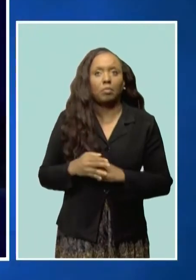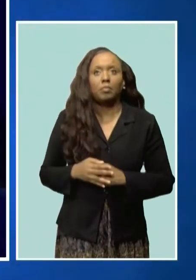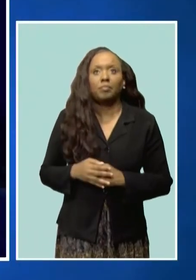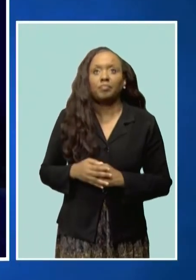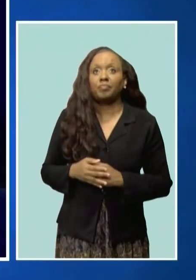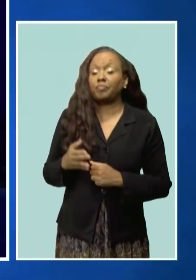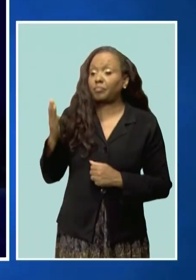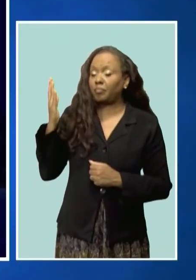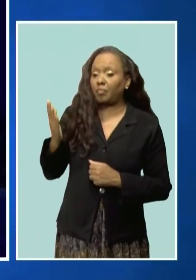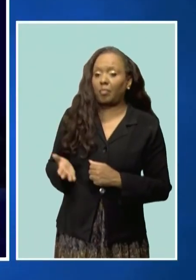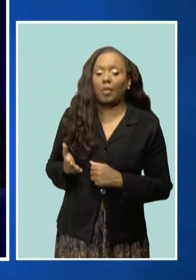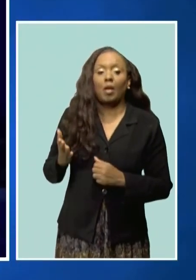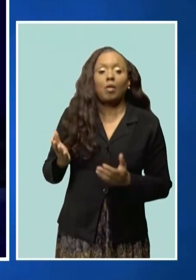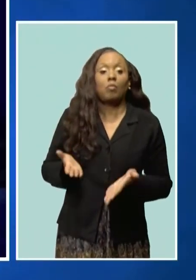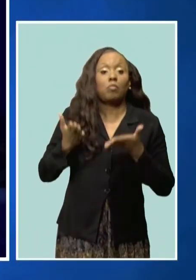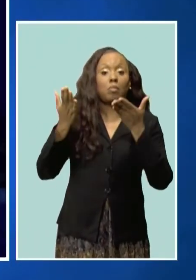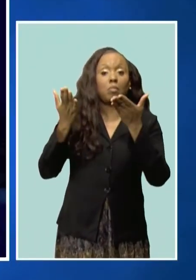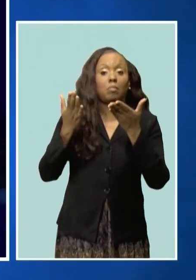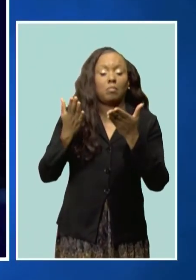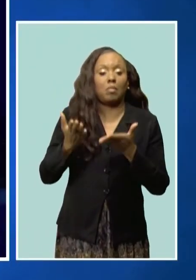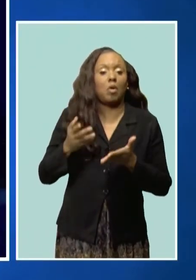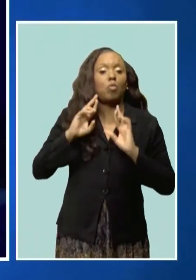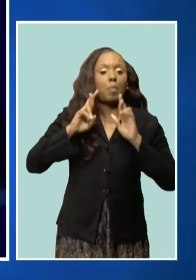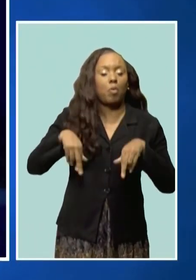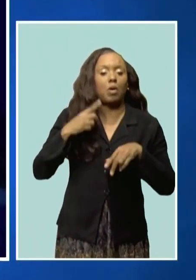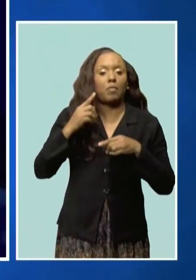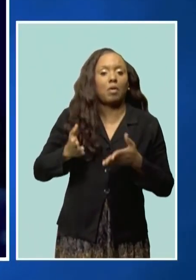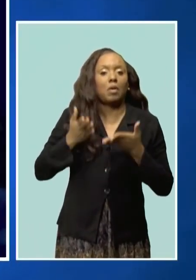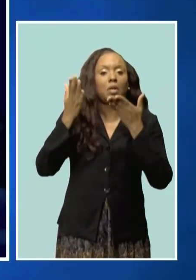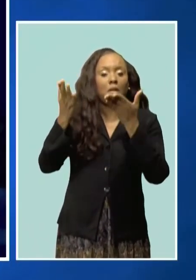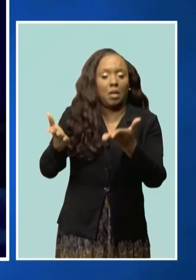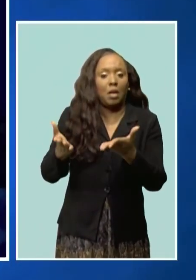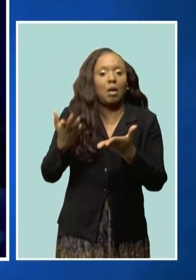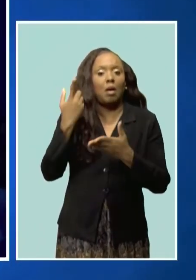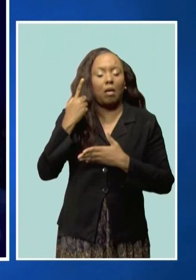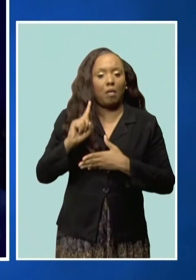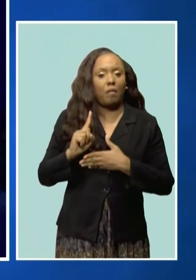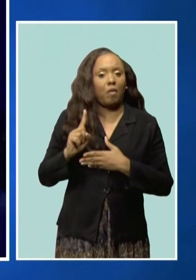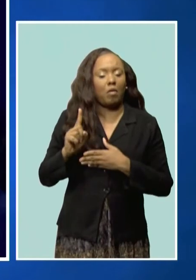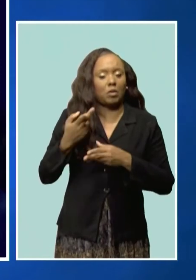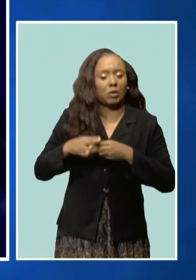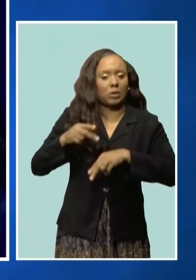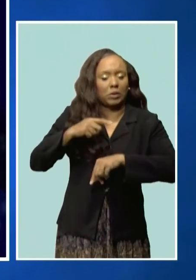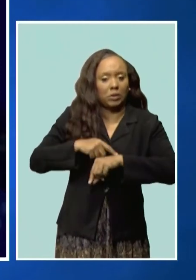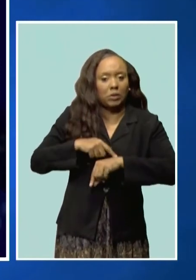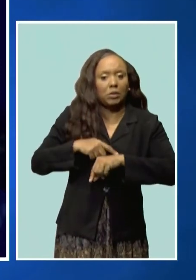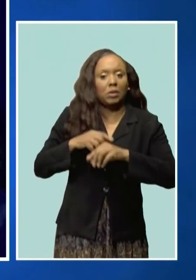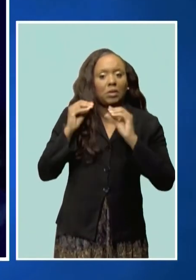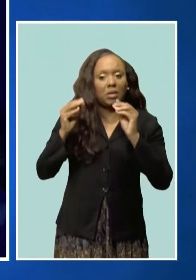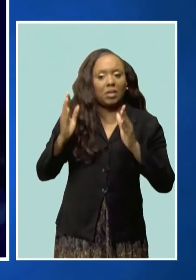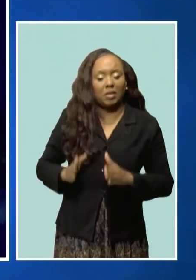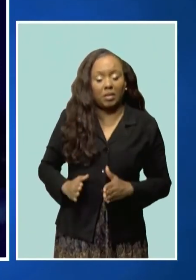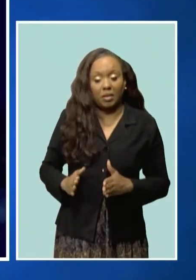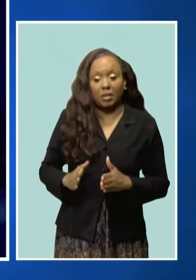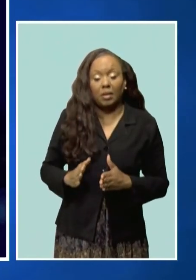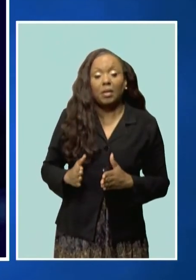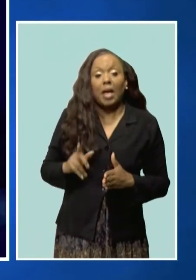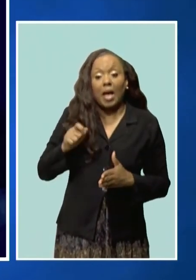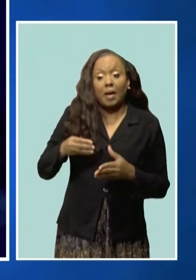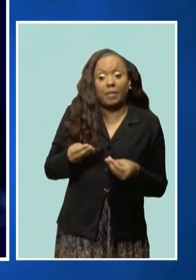Reports supporting recommendations to allow continuation of acting assignments are due by the end of the academic